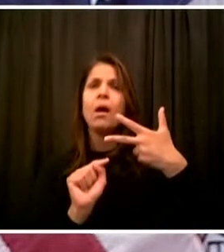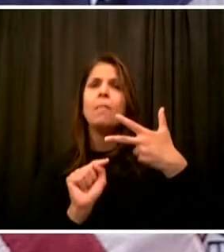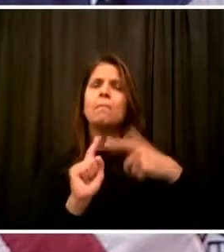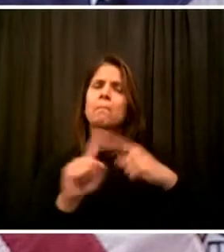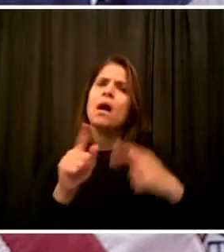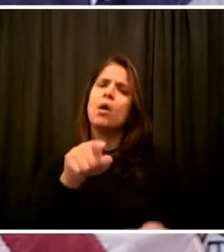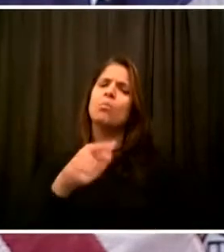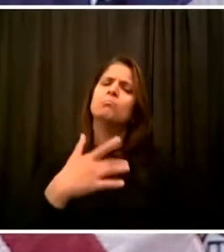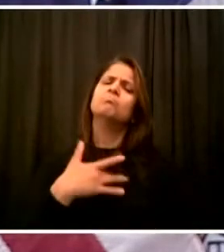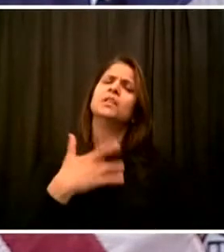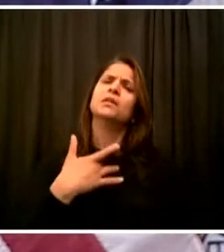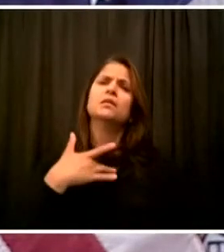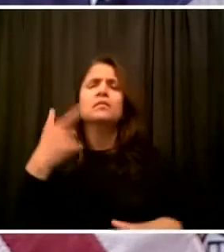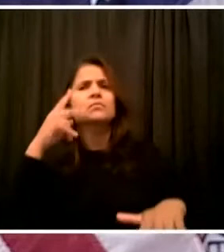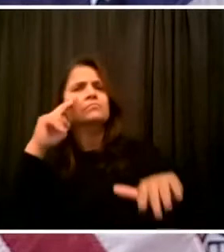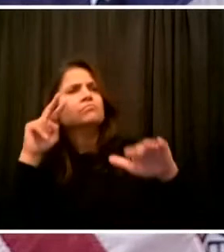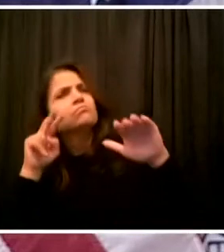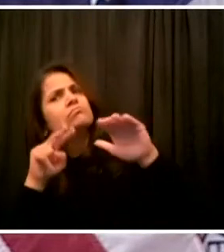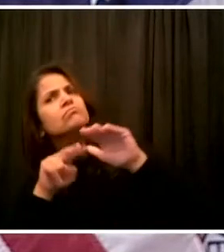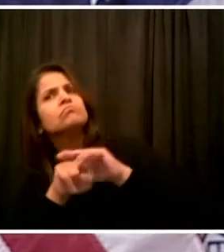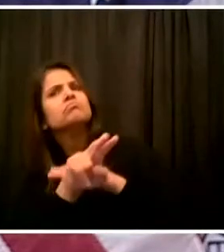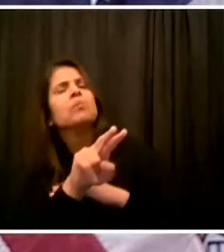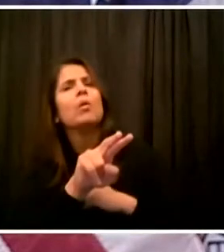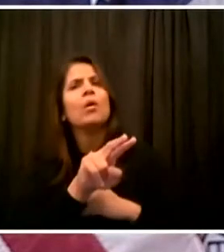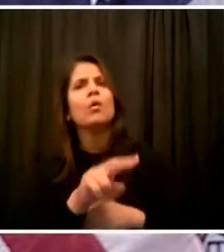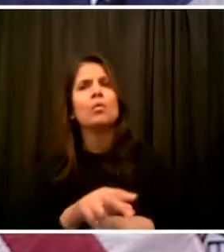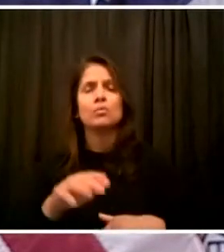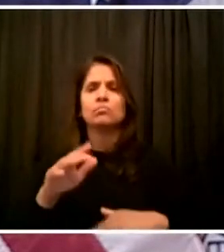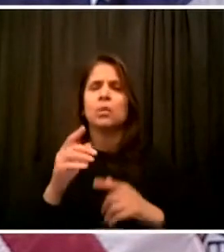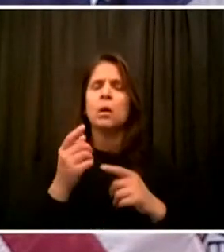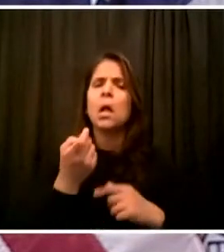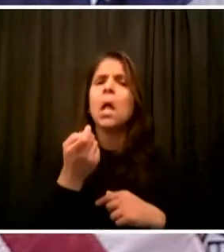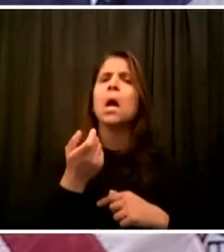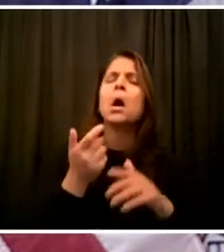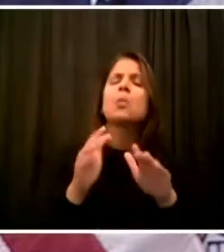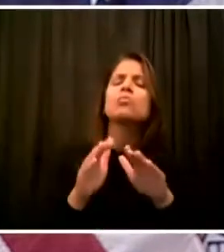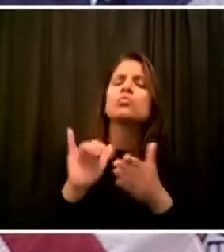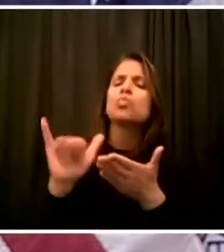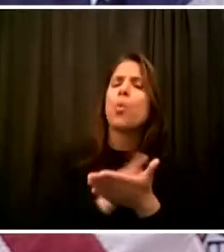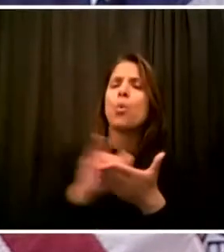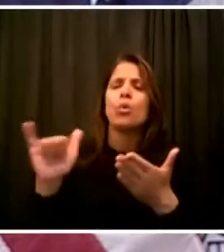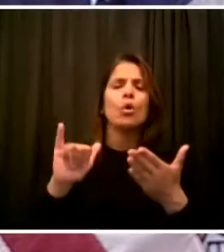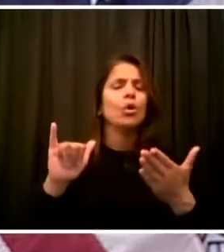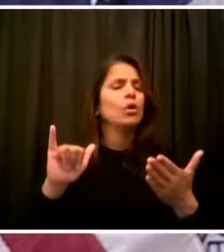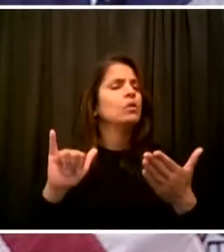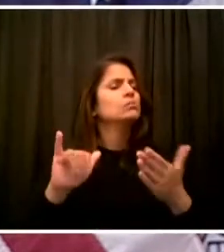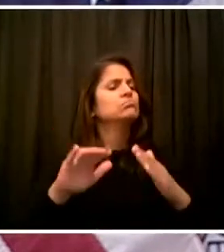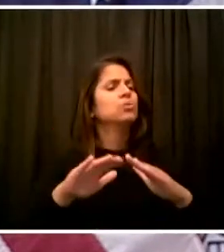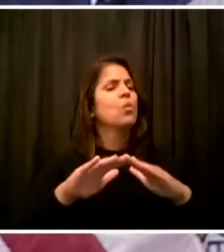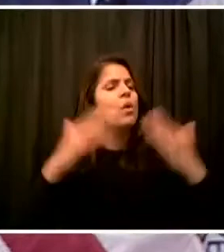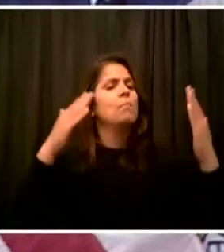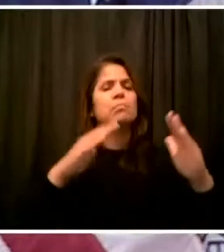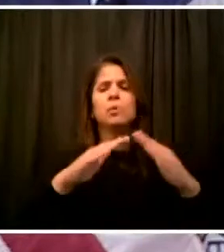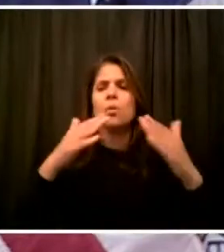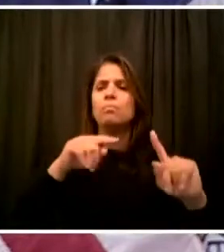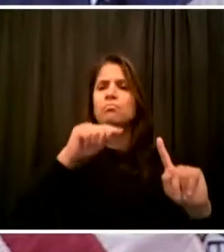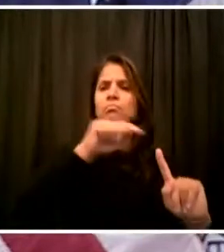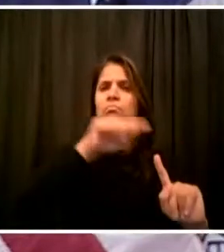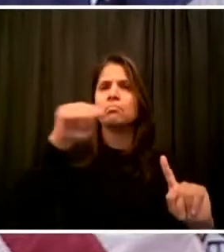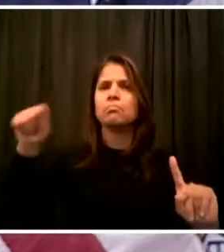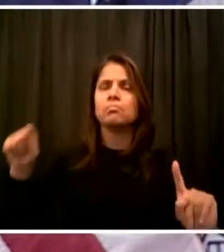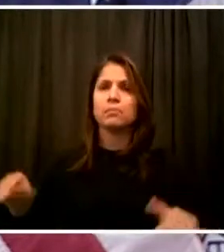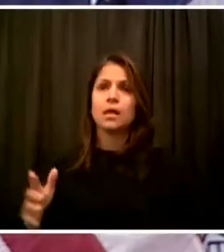to reopen possibly by the beginning of next month? Yeah, James, it's exactly what you're saying is right, that, you